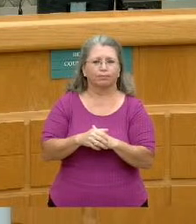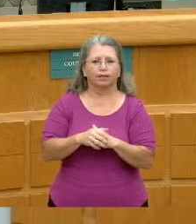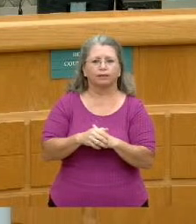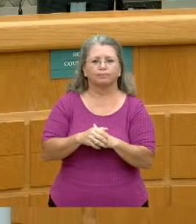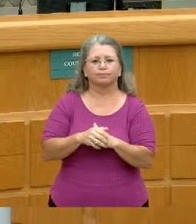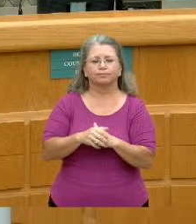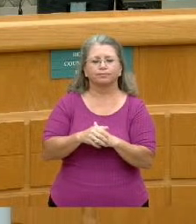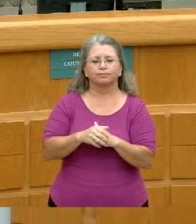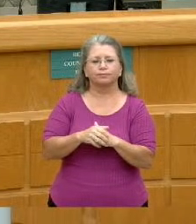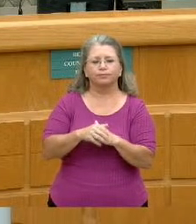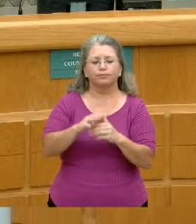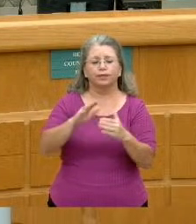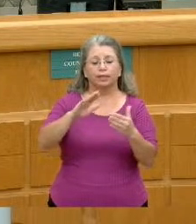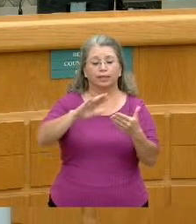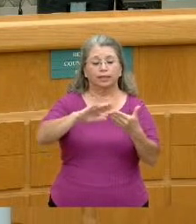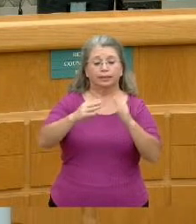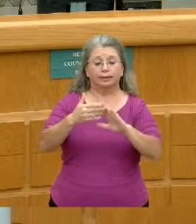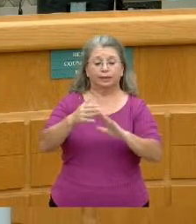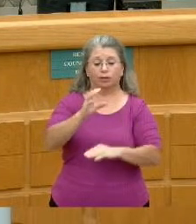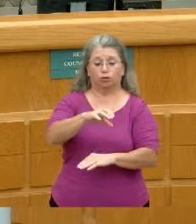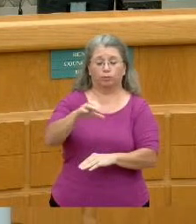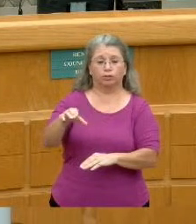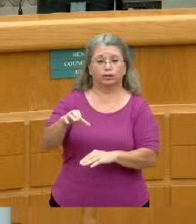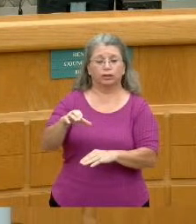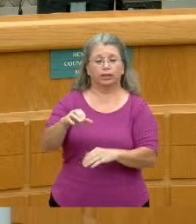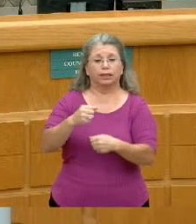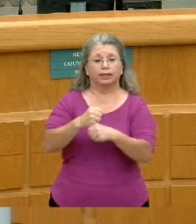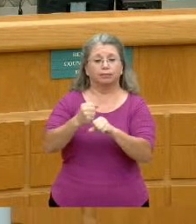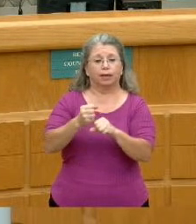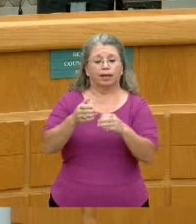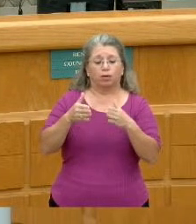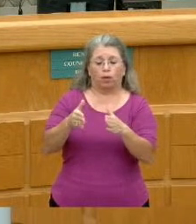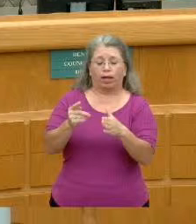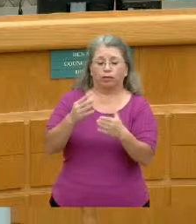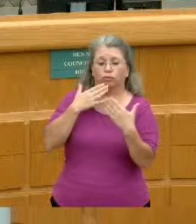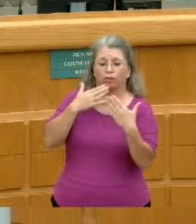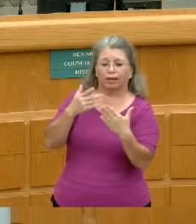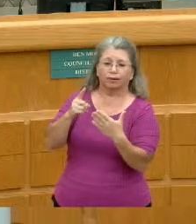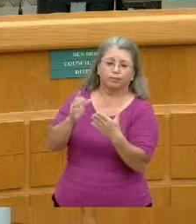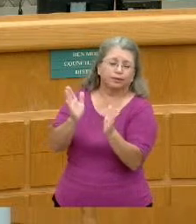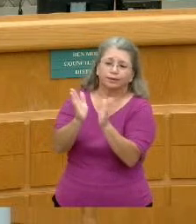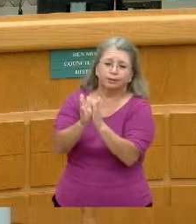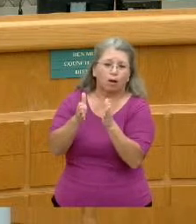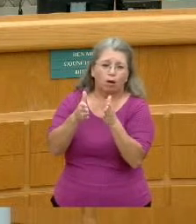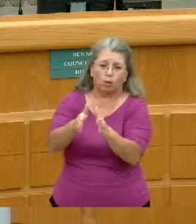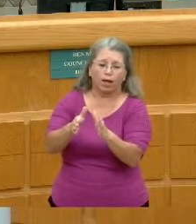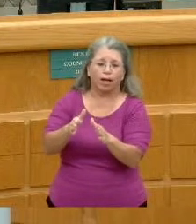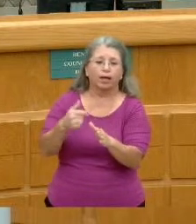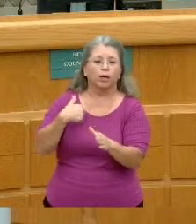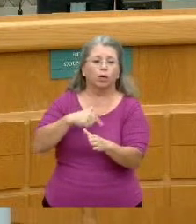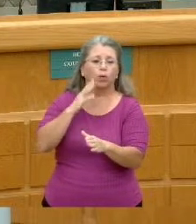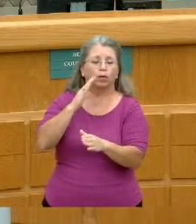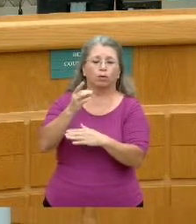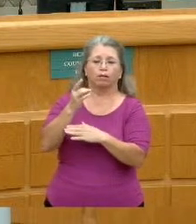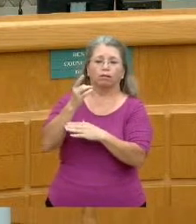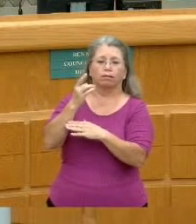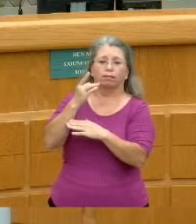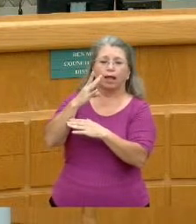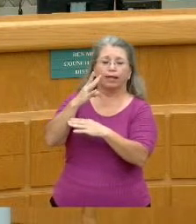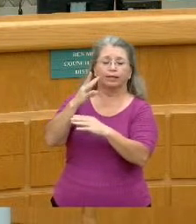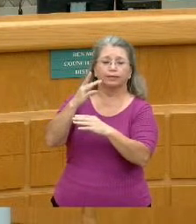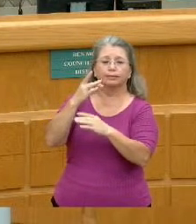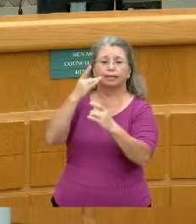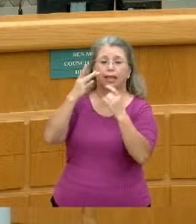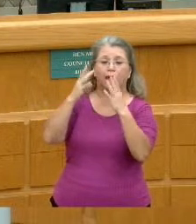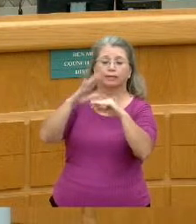Christi has arranged to thank them in a small way, and that is lighting our harbor bridge